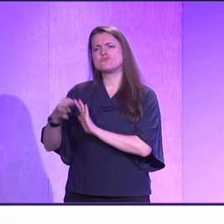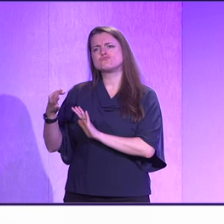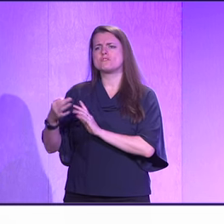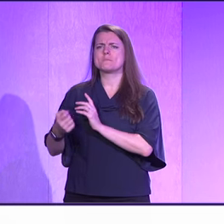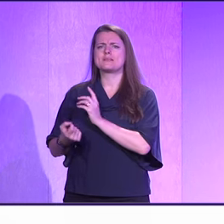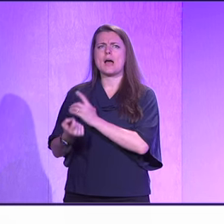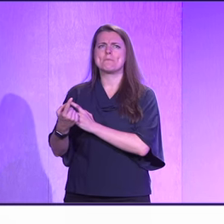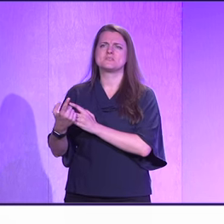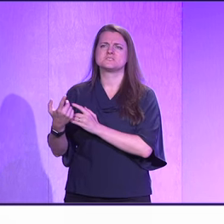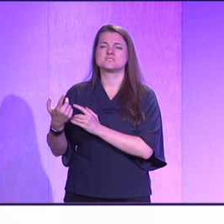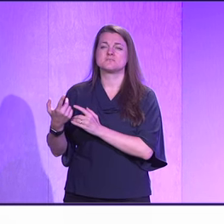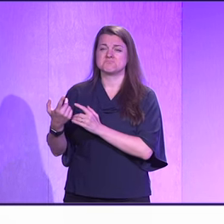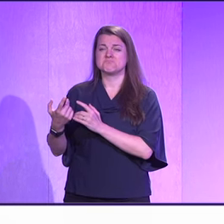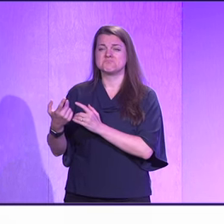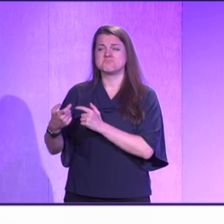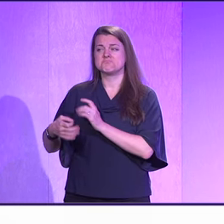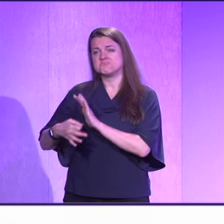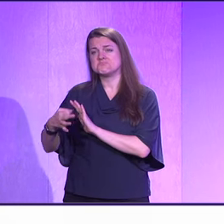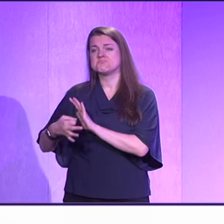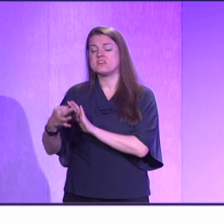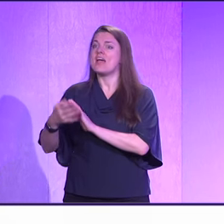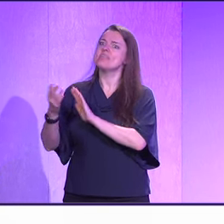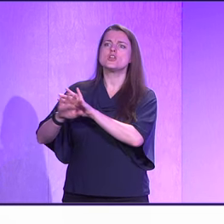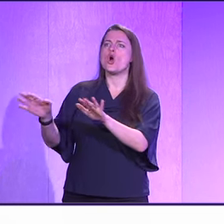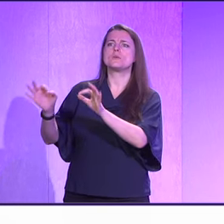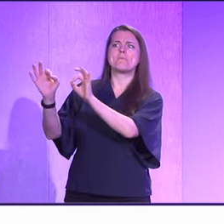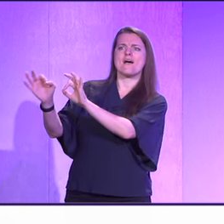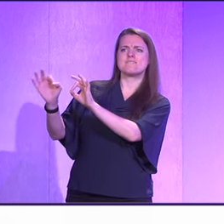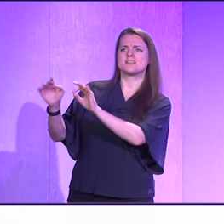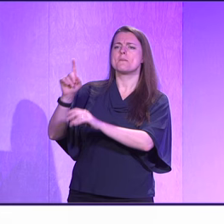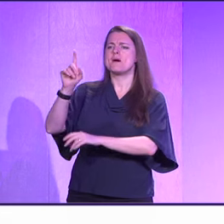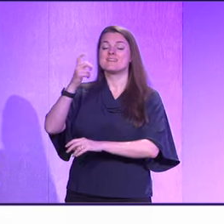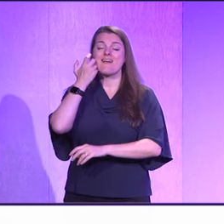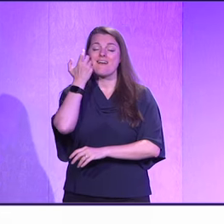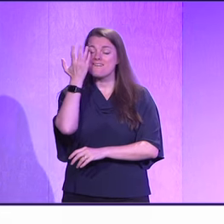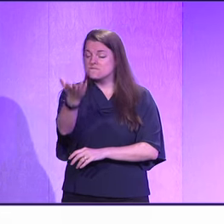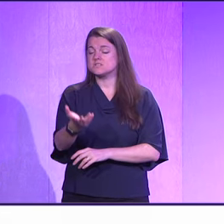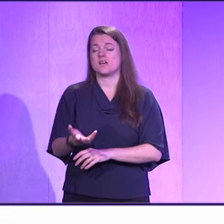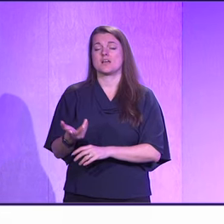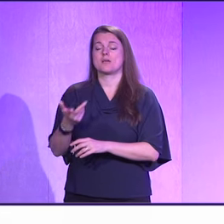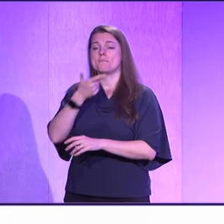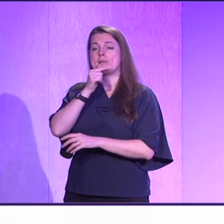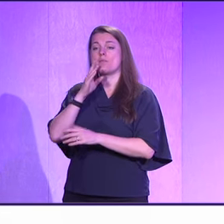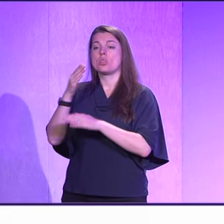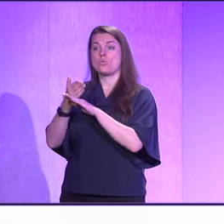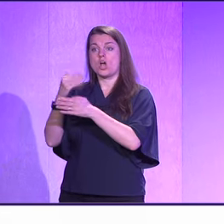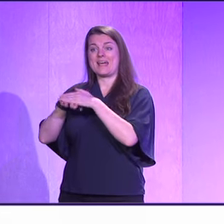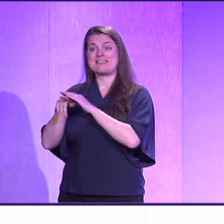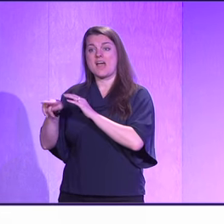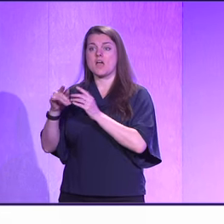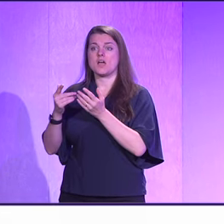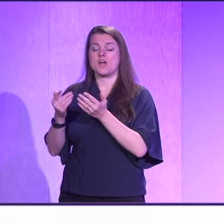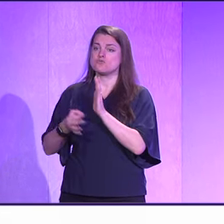happens every day. Okay, so they're not perfect, but they're in a position where every single day, the people working there are improving their